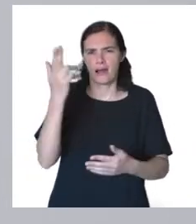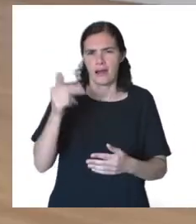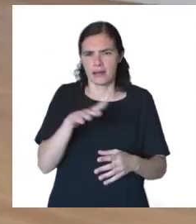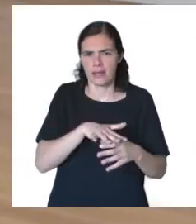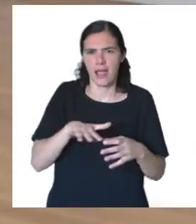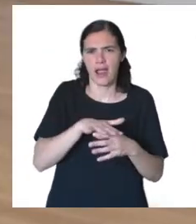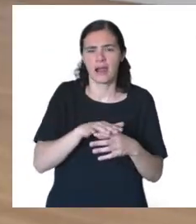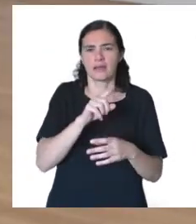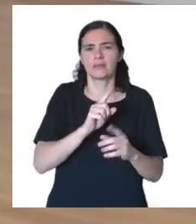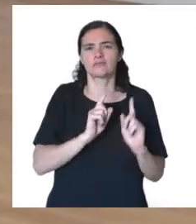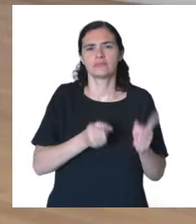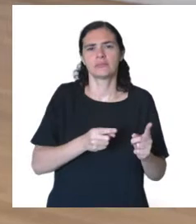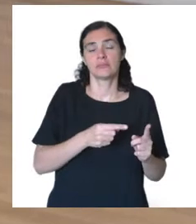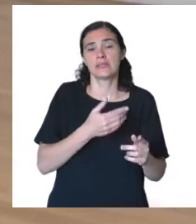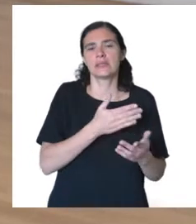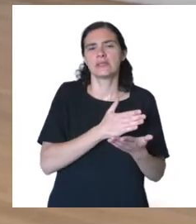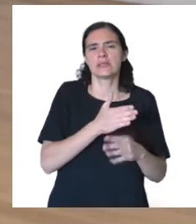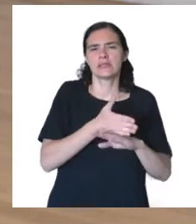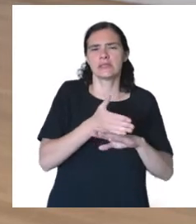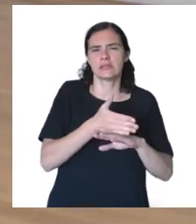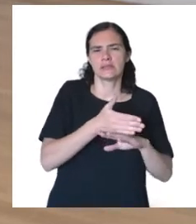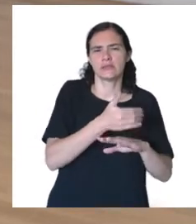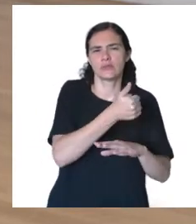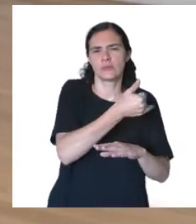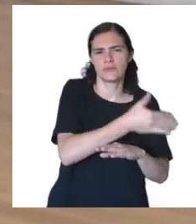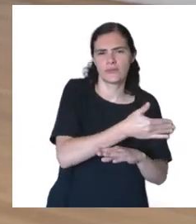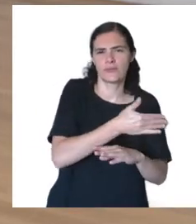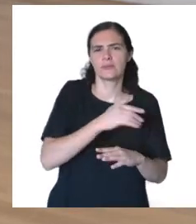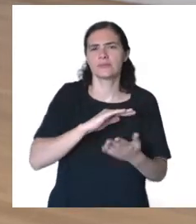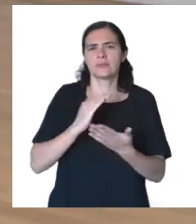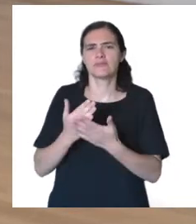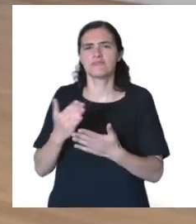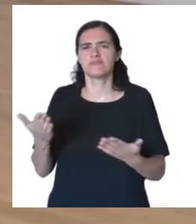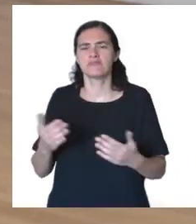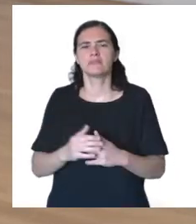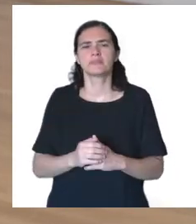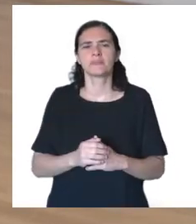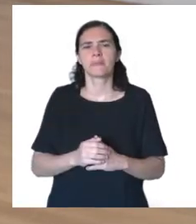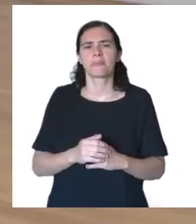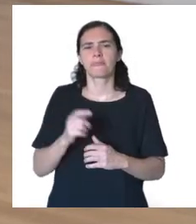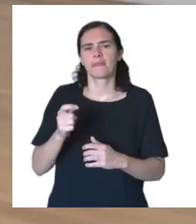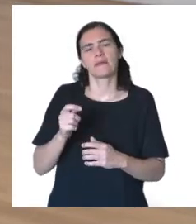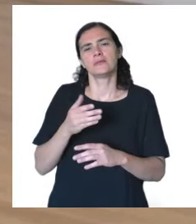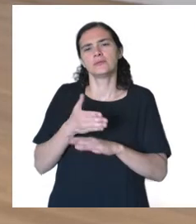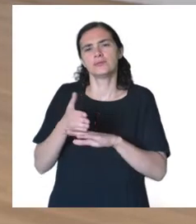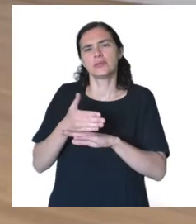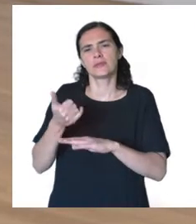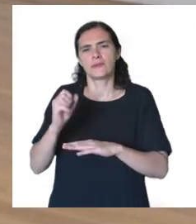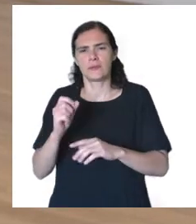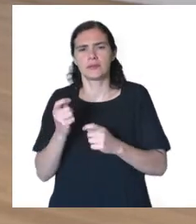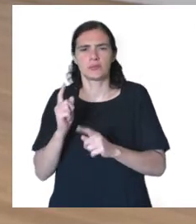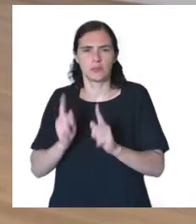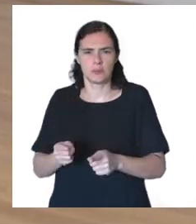art throughout the early 21st, from the 21st century to the early